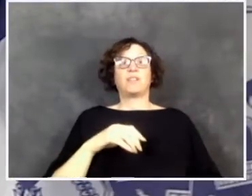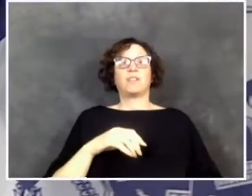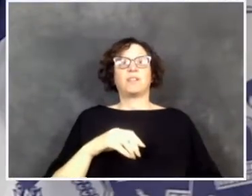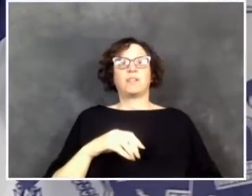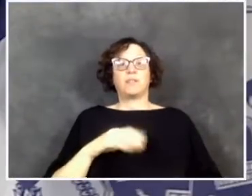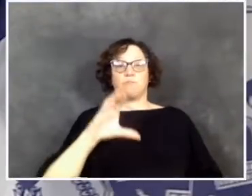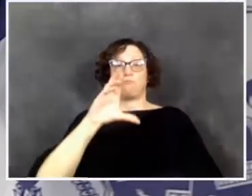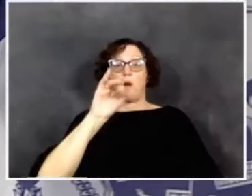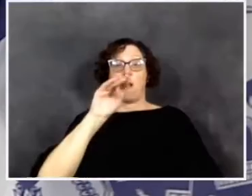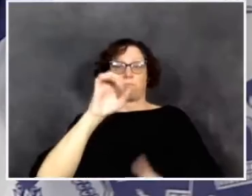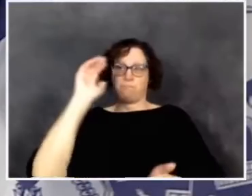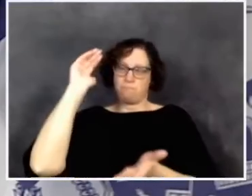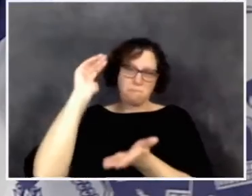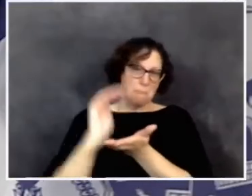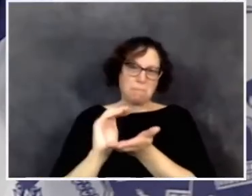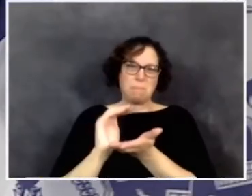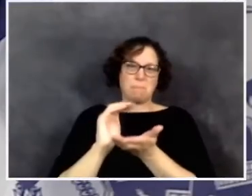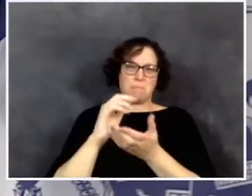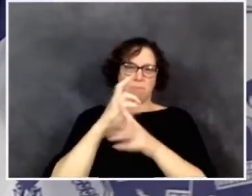for getting those 2 guns off the street.